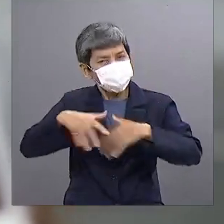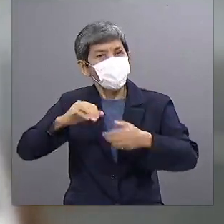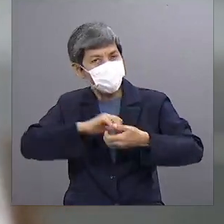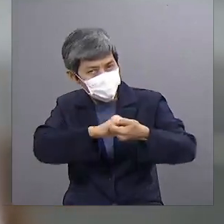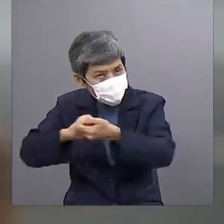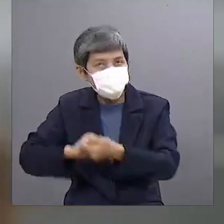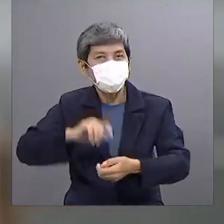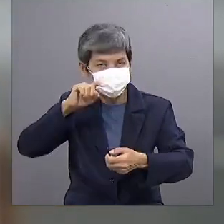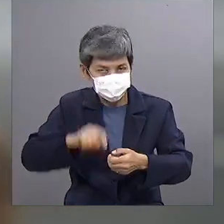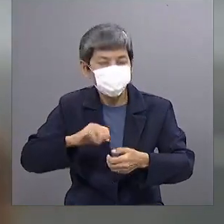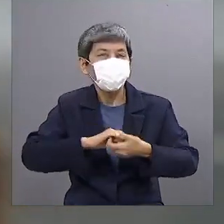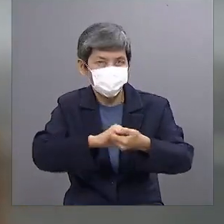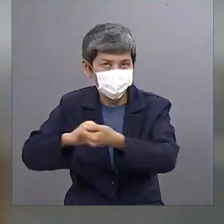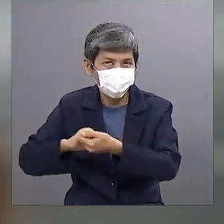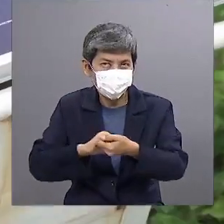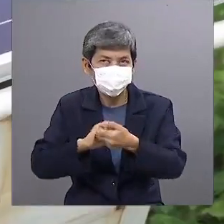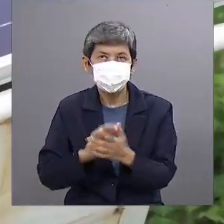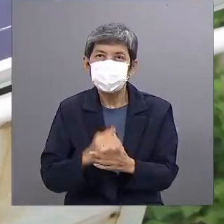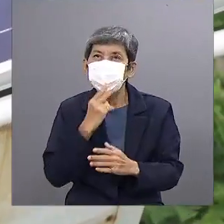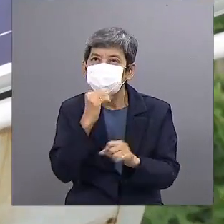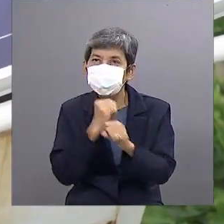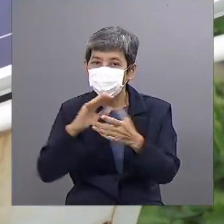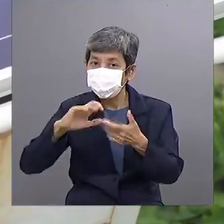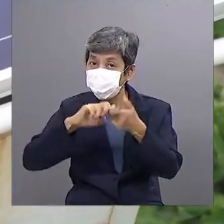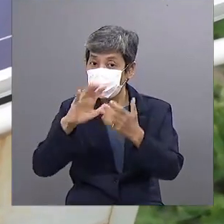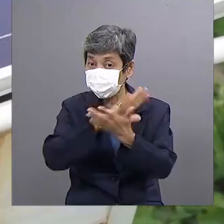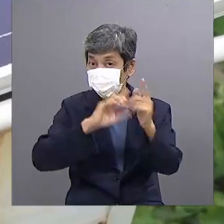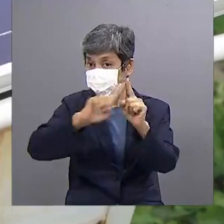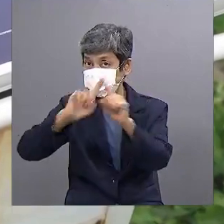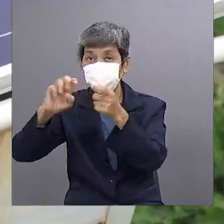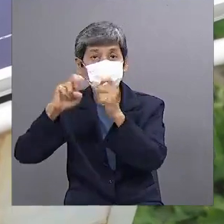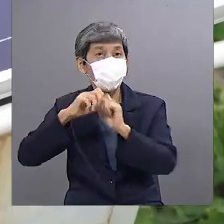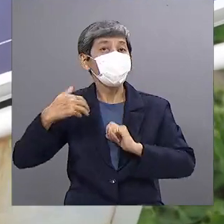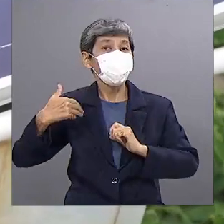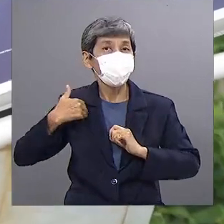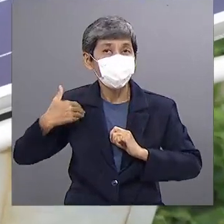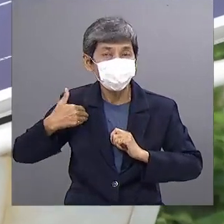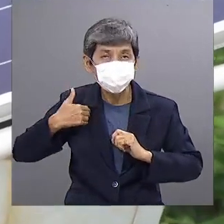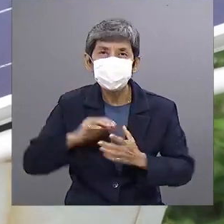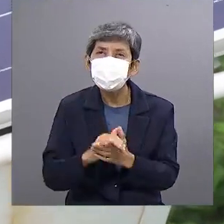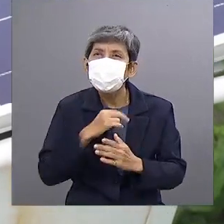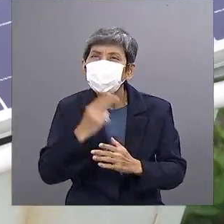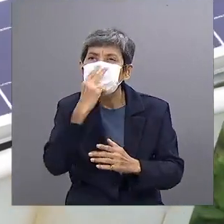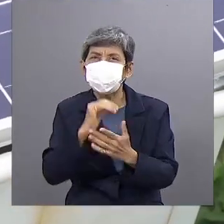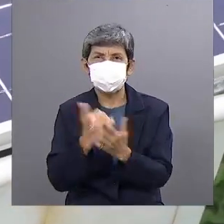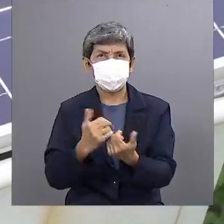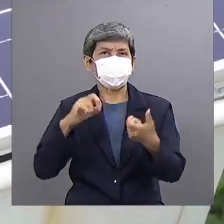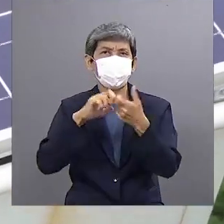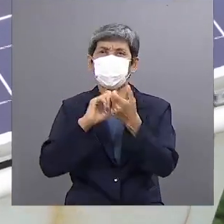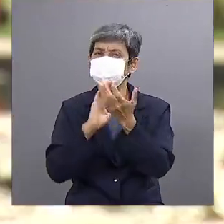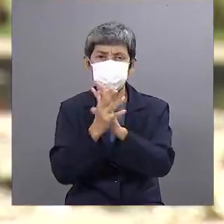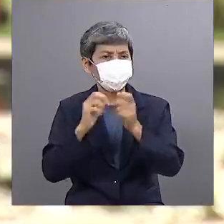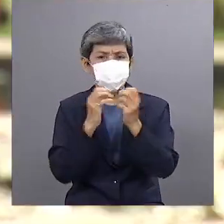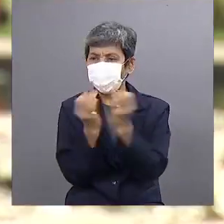you know. Also multinational or big companies, because one person enough, of course, cannot do a lot, but it's also not creating a lot of problems. Right. But